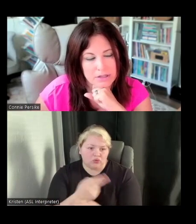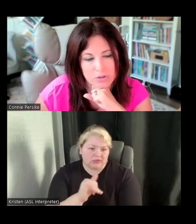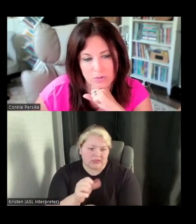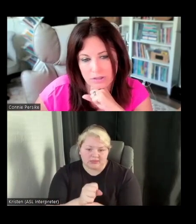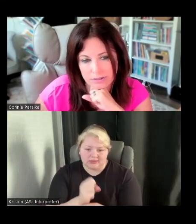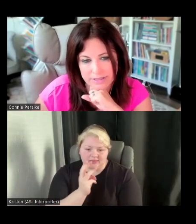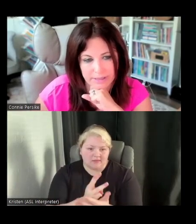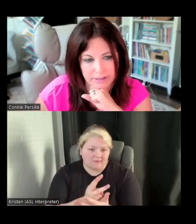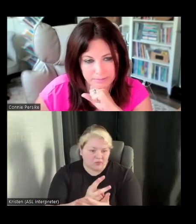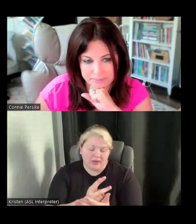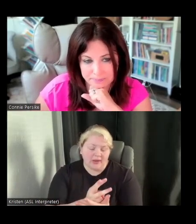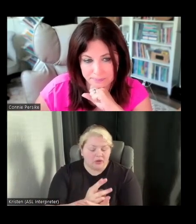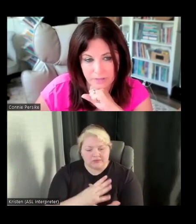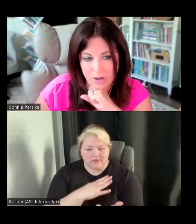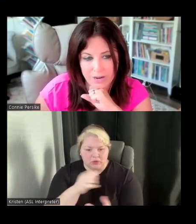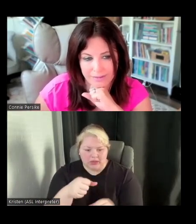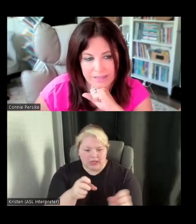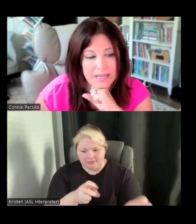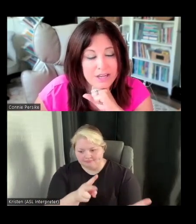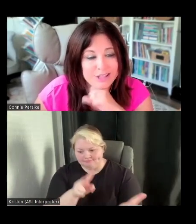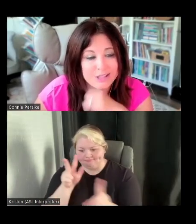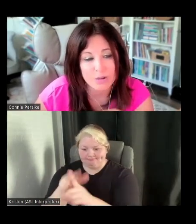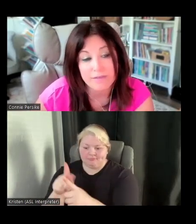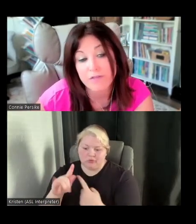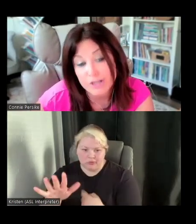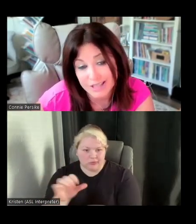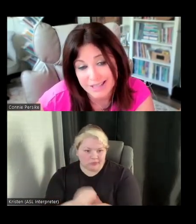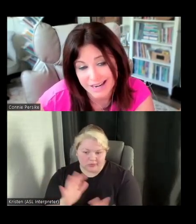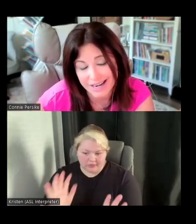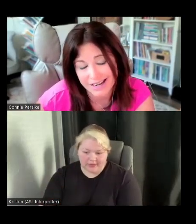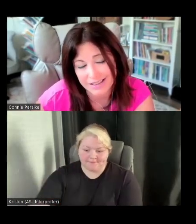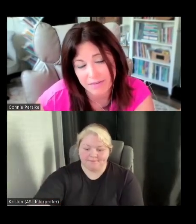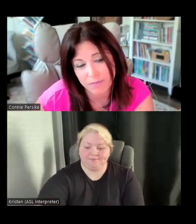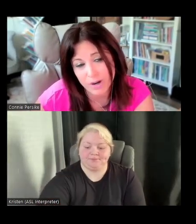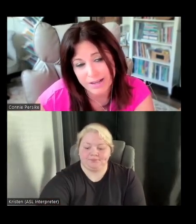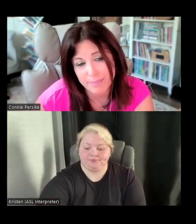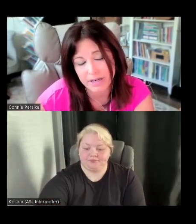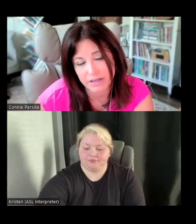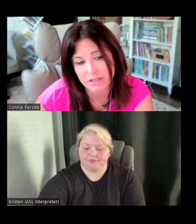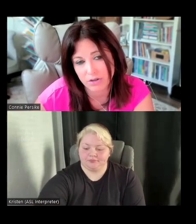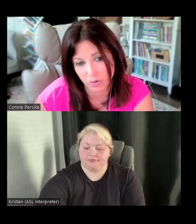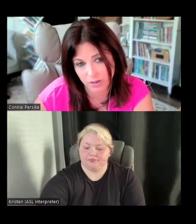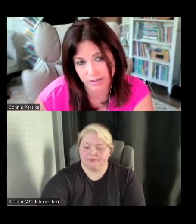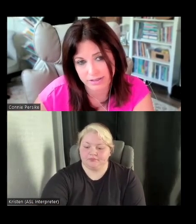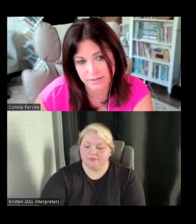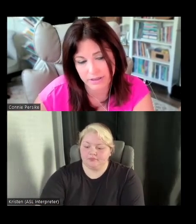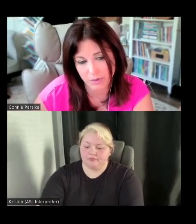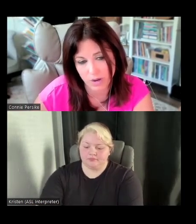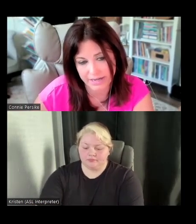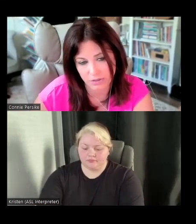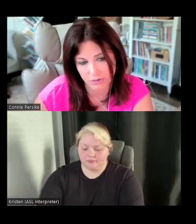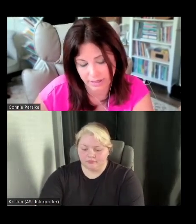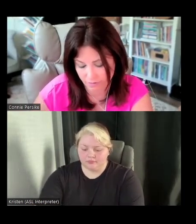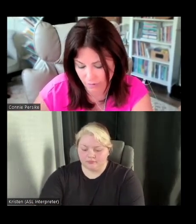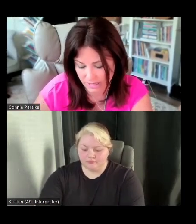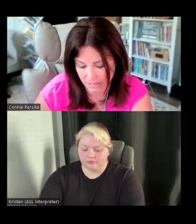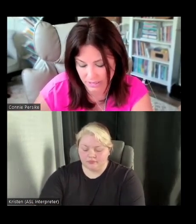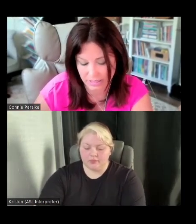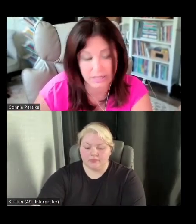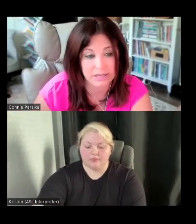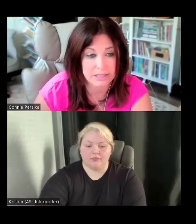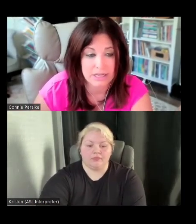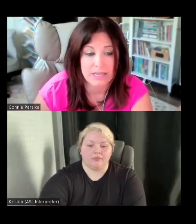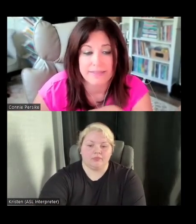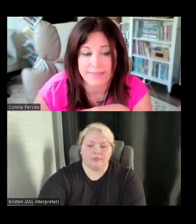the tool as well. Okay, so the first thing, one of the biggest goals with the Why Toolkit for